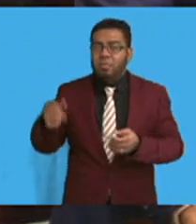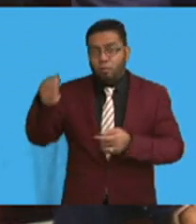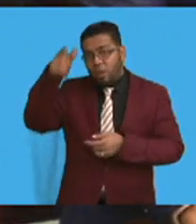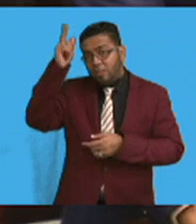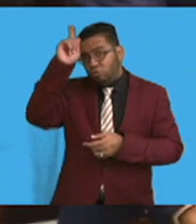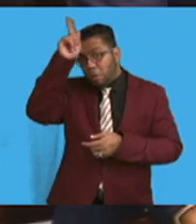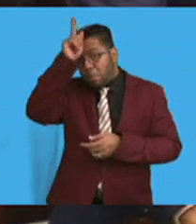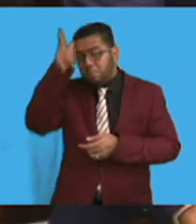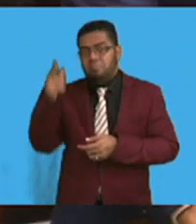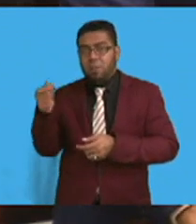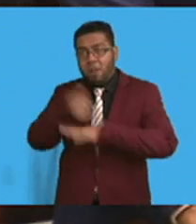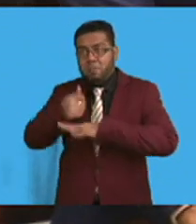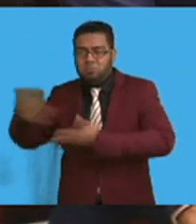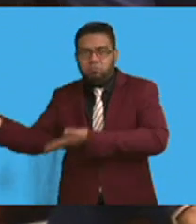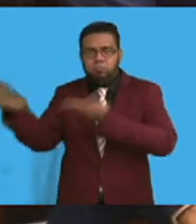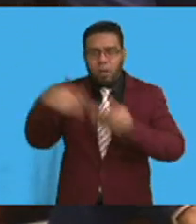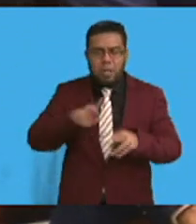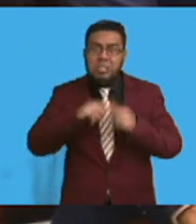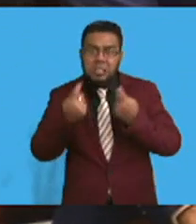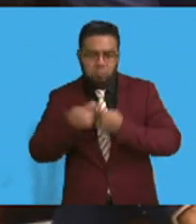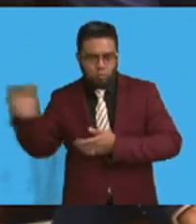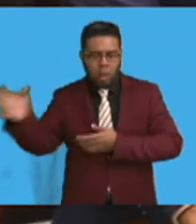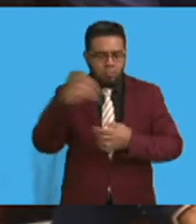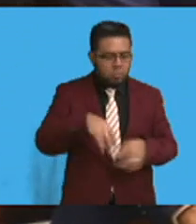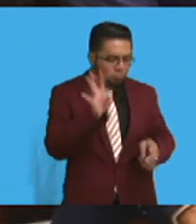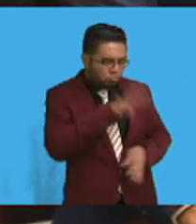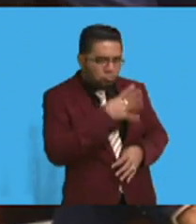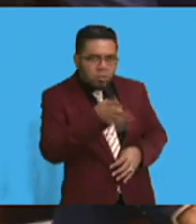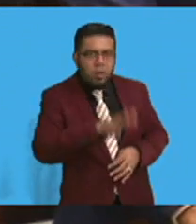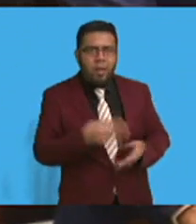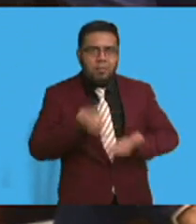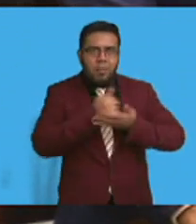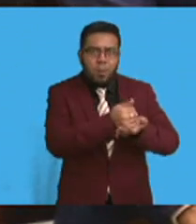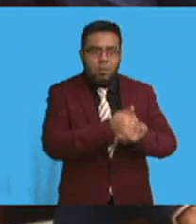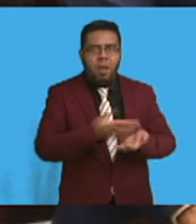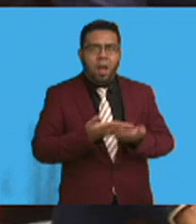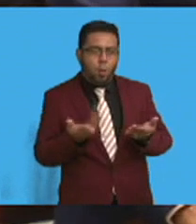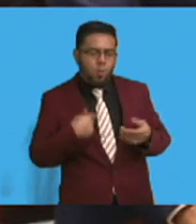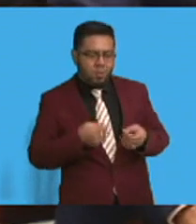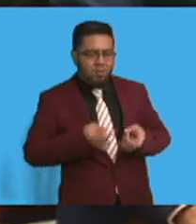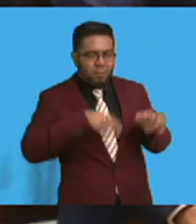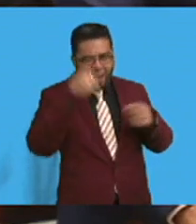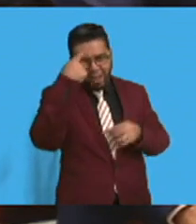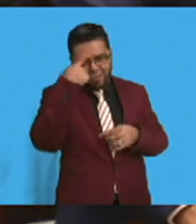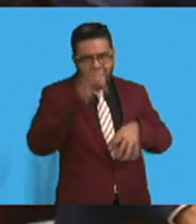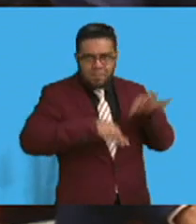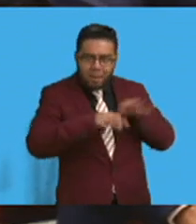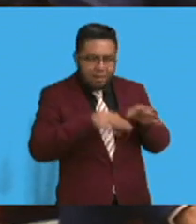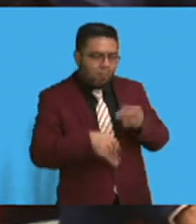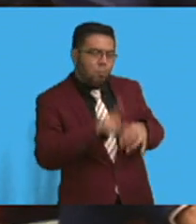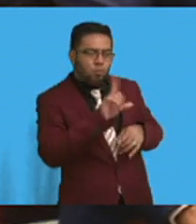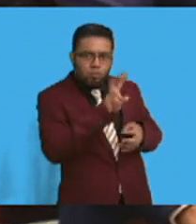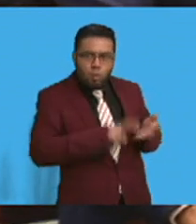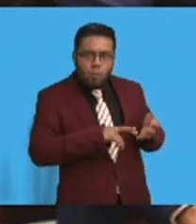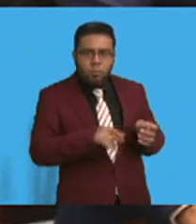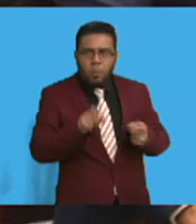Fiji with a mission to identify suitable climate adaptation activities in the water sector that are in line with national climate, watershed